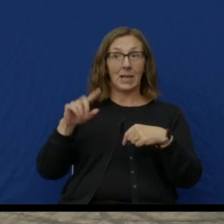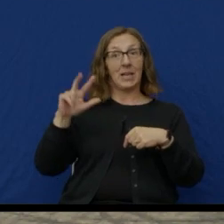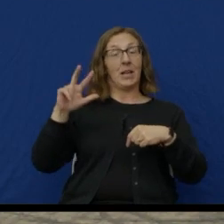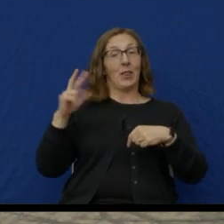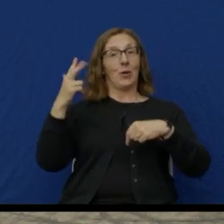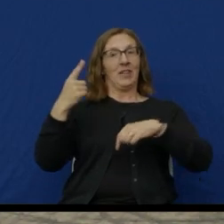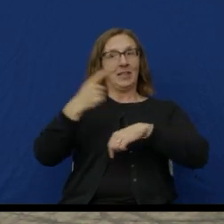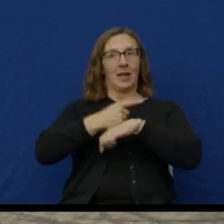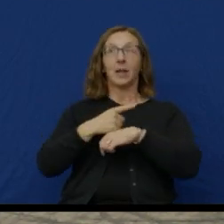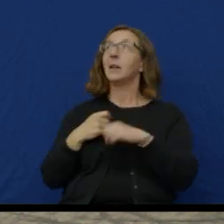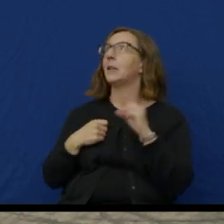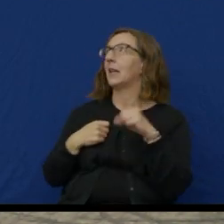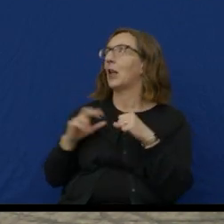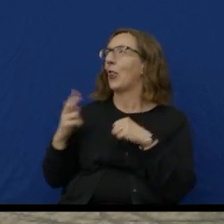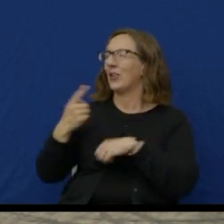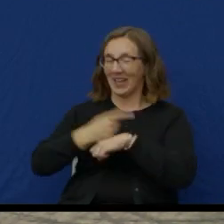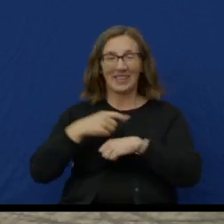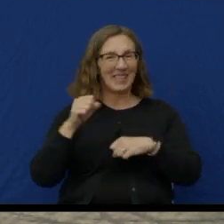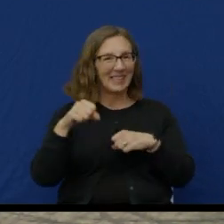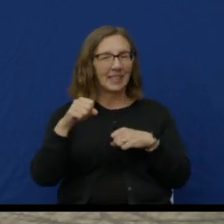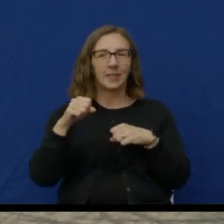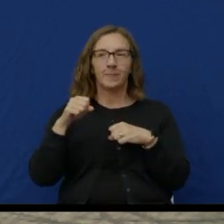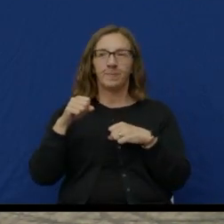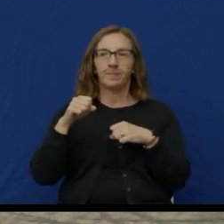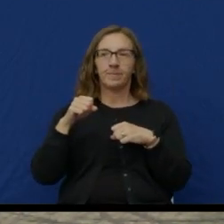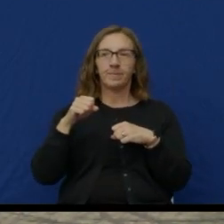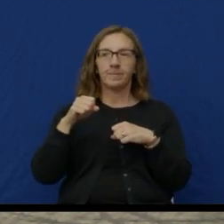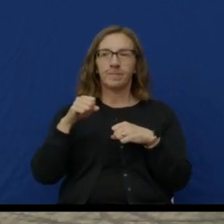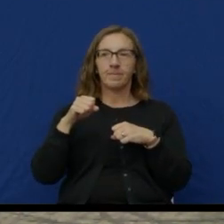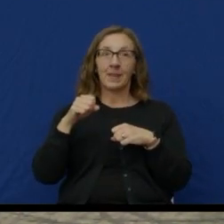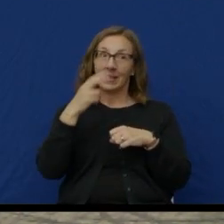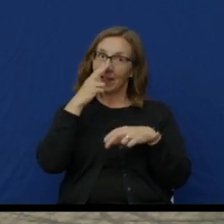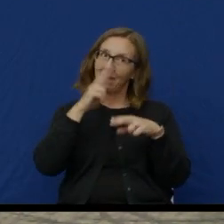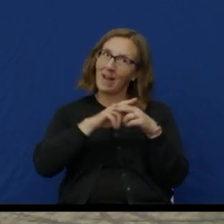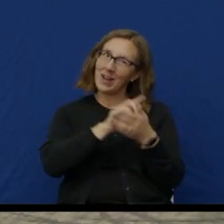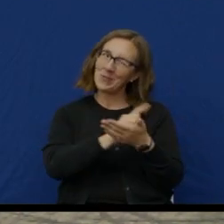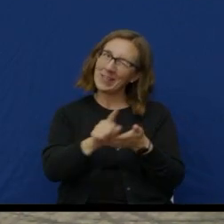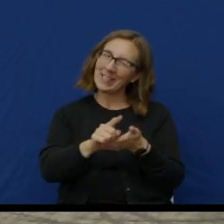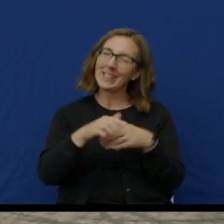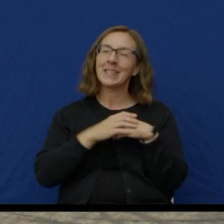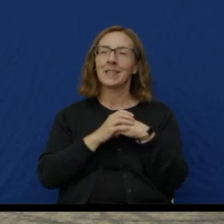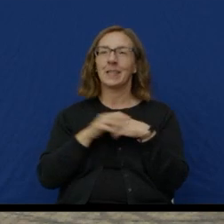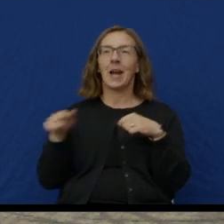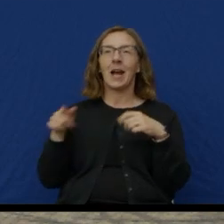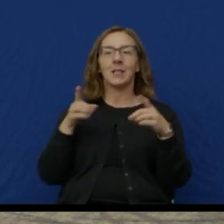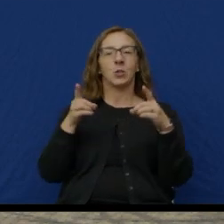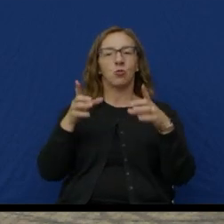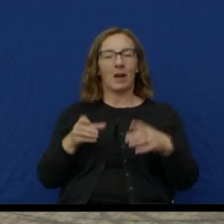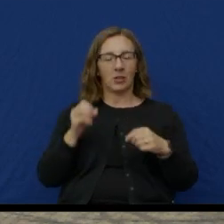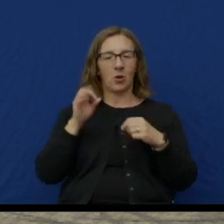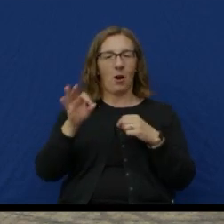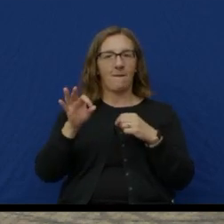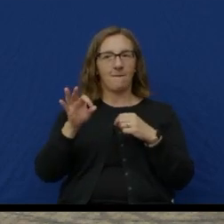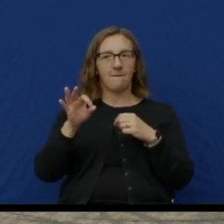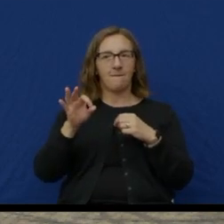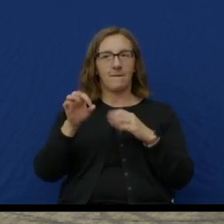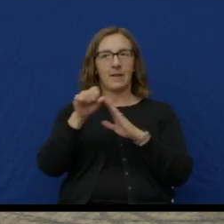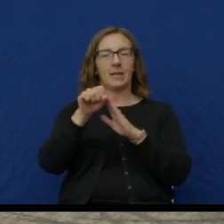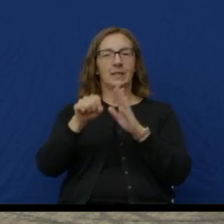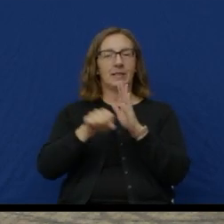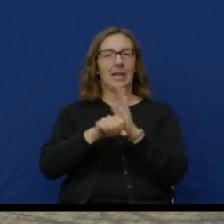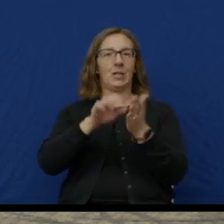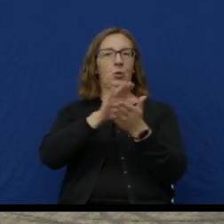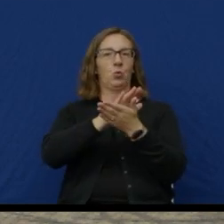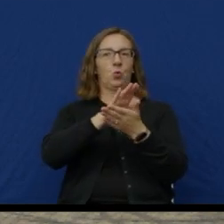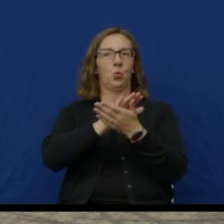Day 3. Yes, day 3. It's a fun week, and as the director of the state schools. And